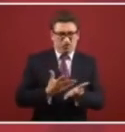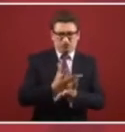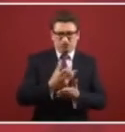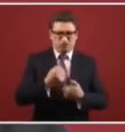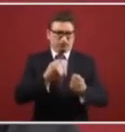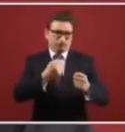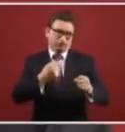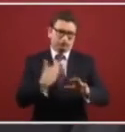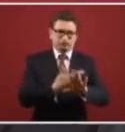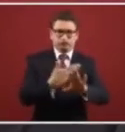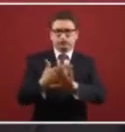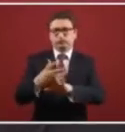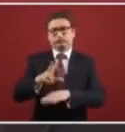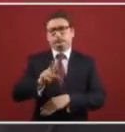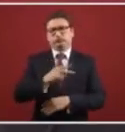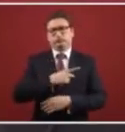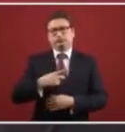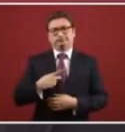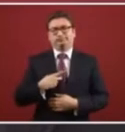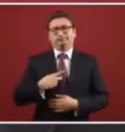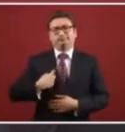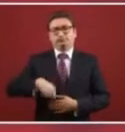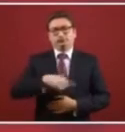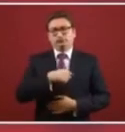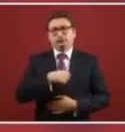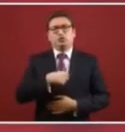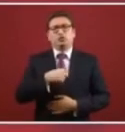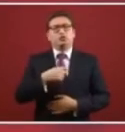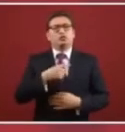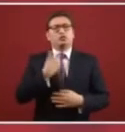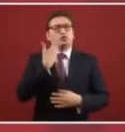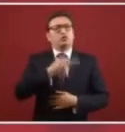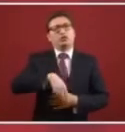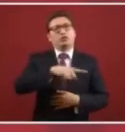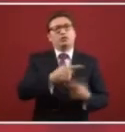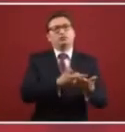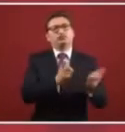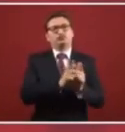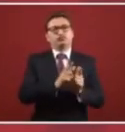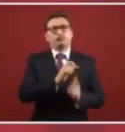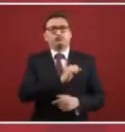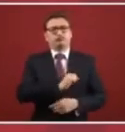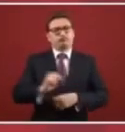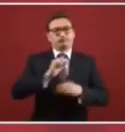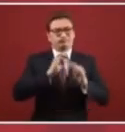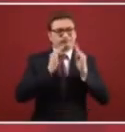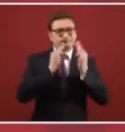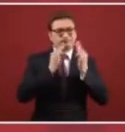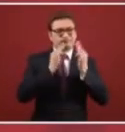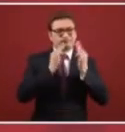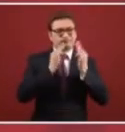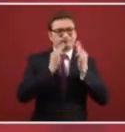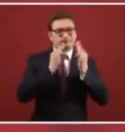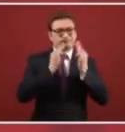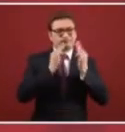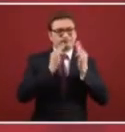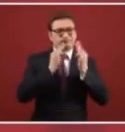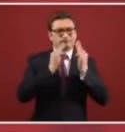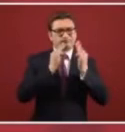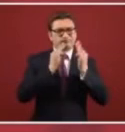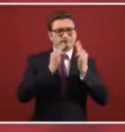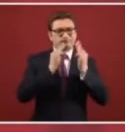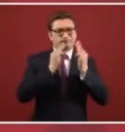Consideramos que no debe de enfrentarse la violencia con la violencia. We consider